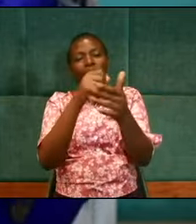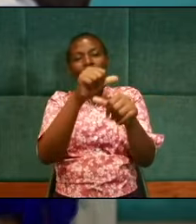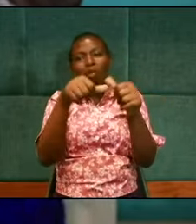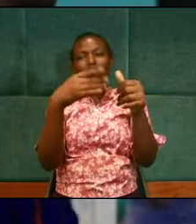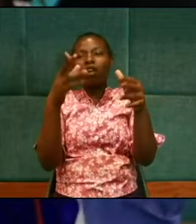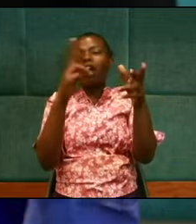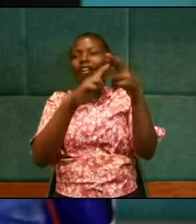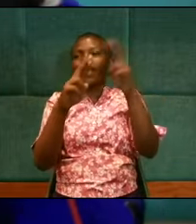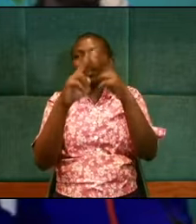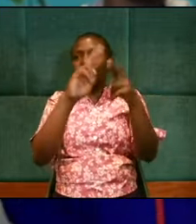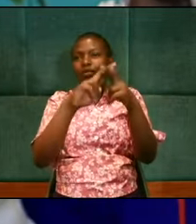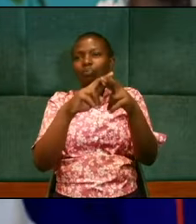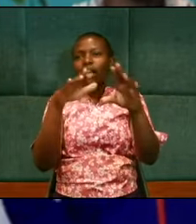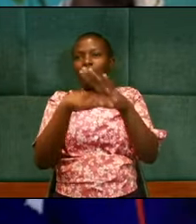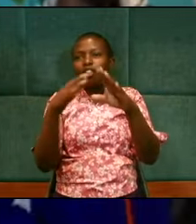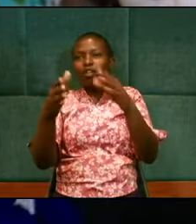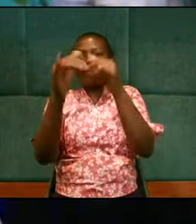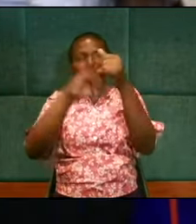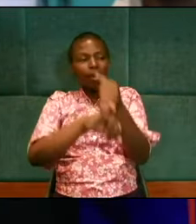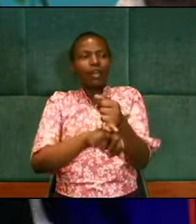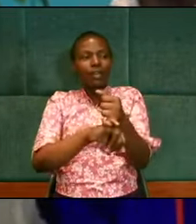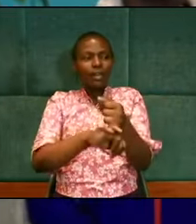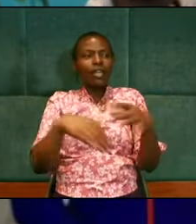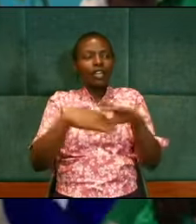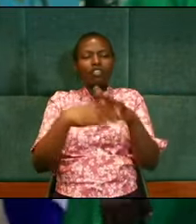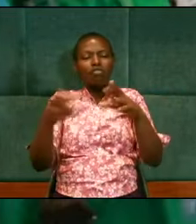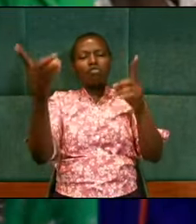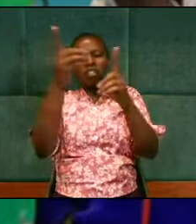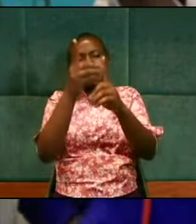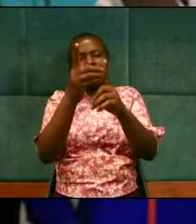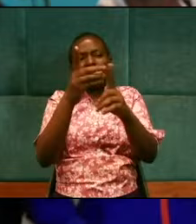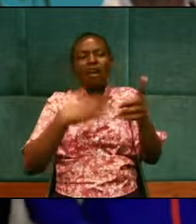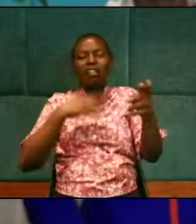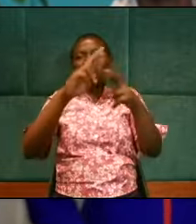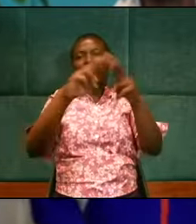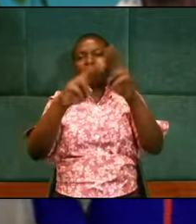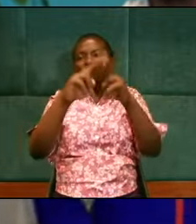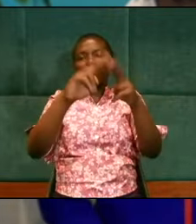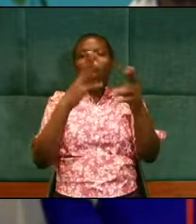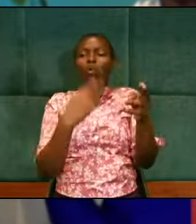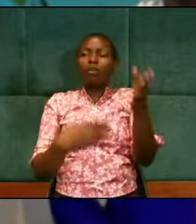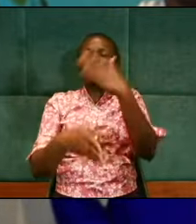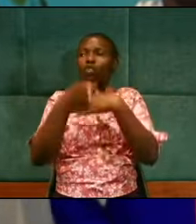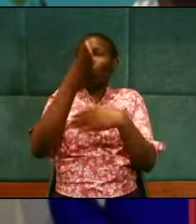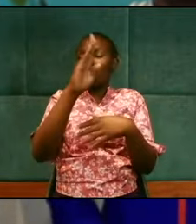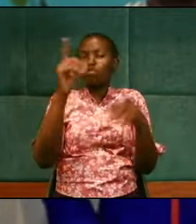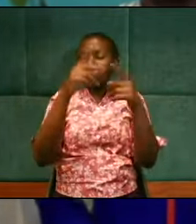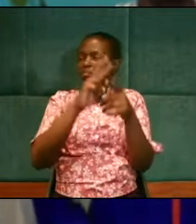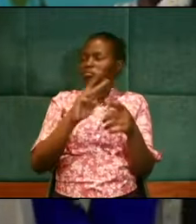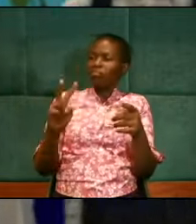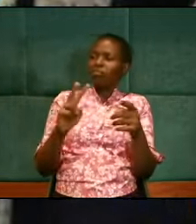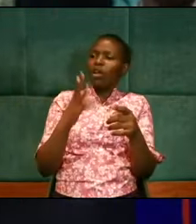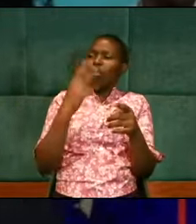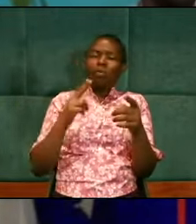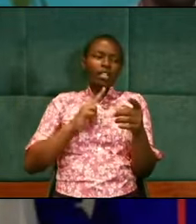relationship, your marriage, your dating and courtship, you want God to intervene, you want us to pray